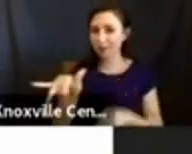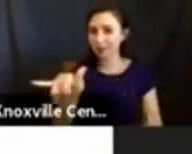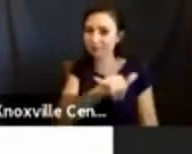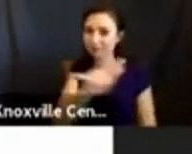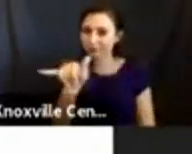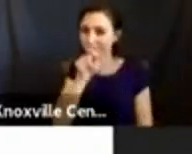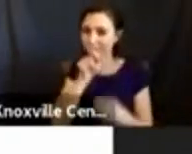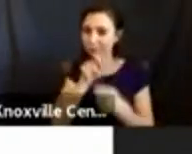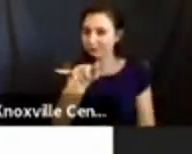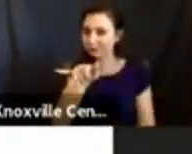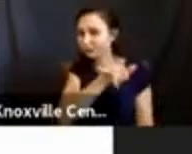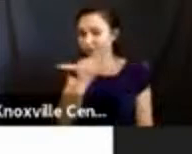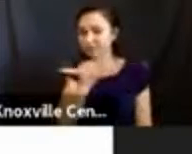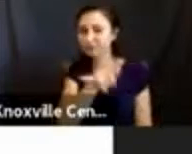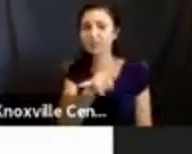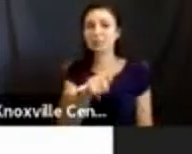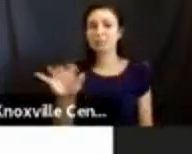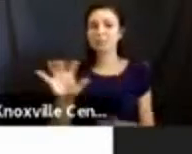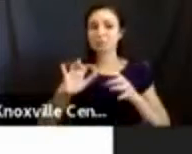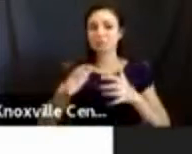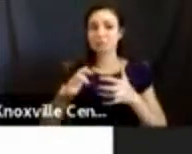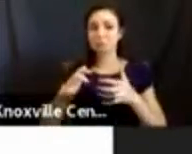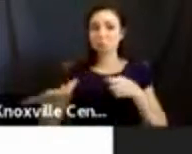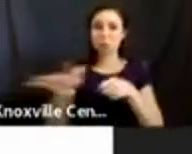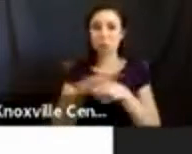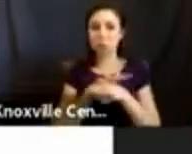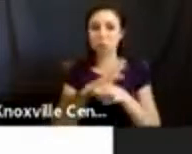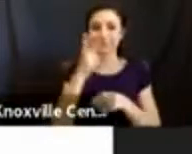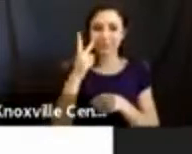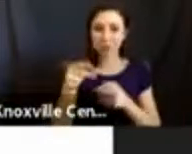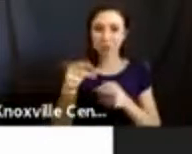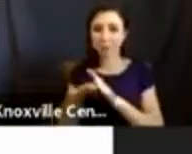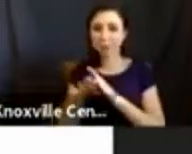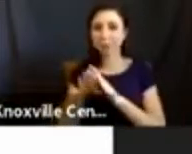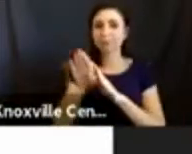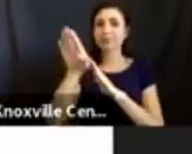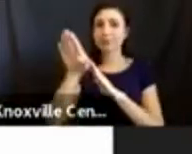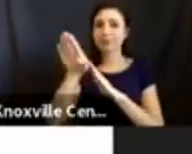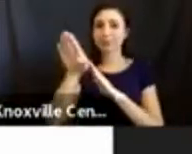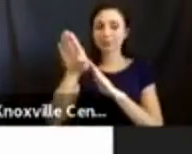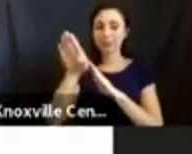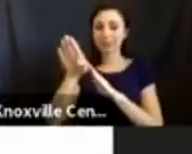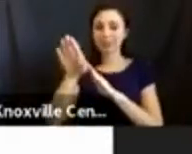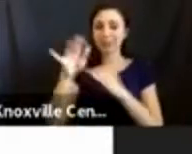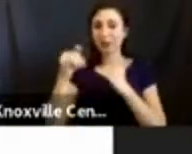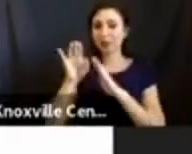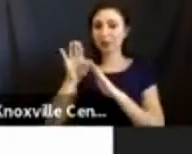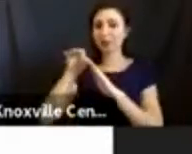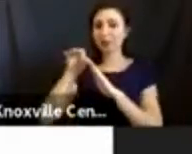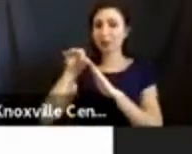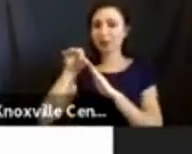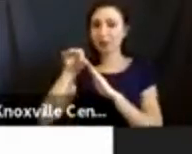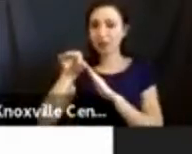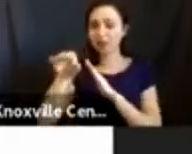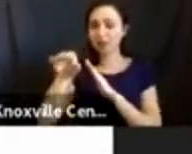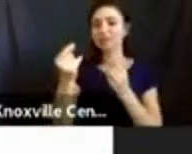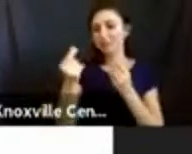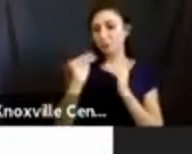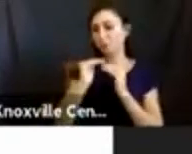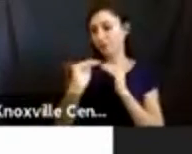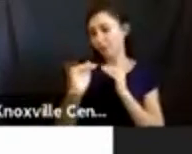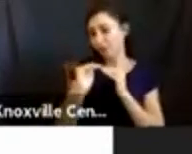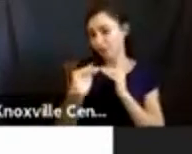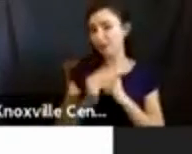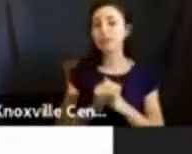as a whole saw a peak at around the same time, and it has stabilized just a bit. The other thing I point out there is when we had our